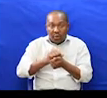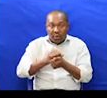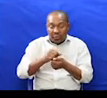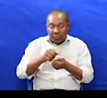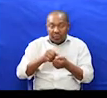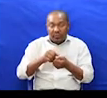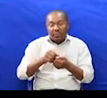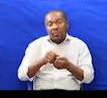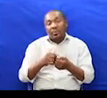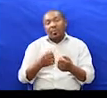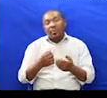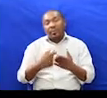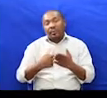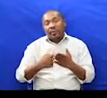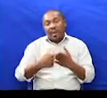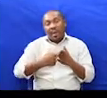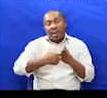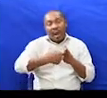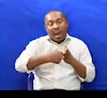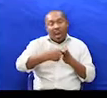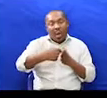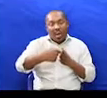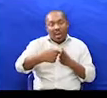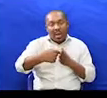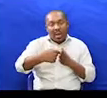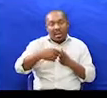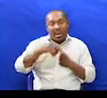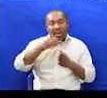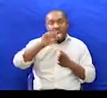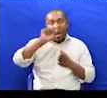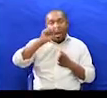called the atom.